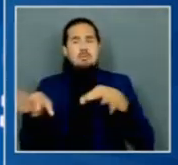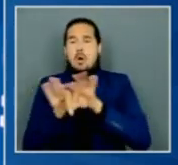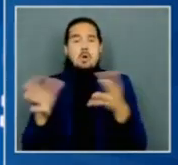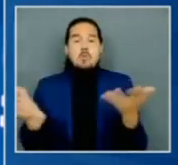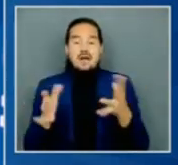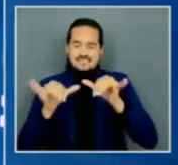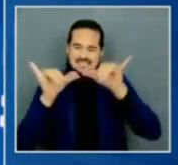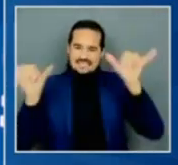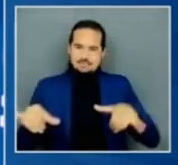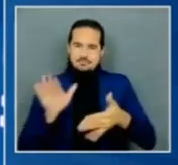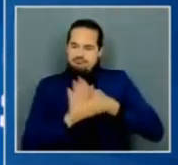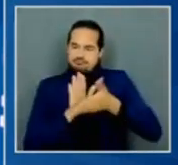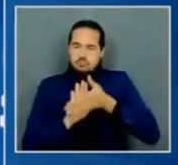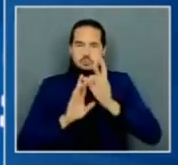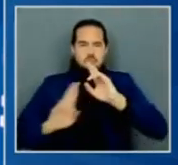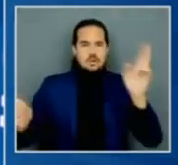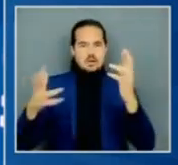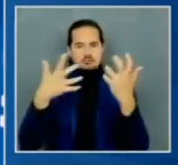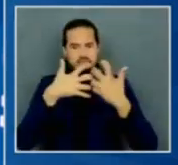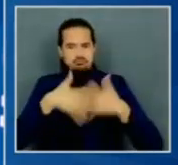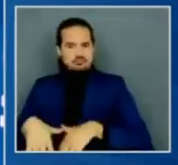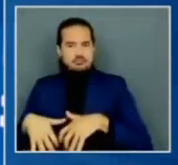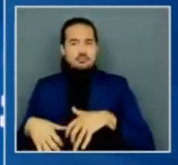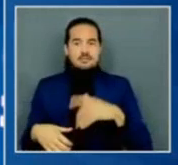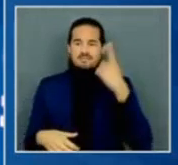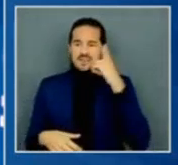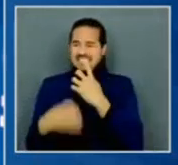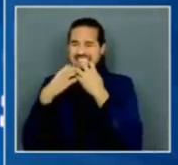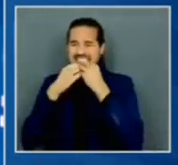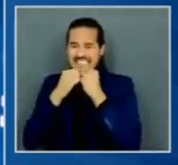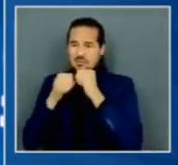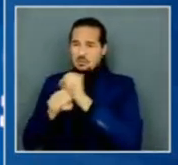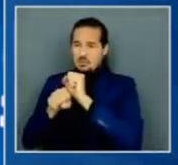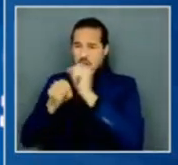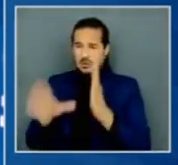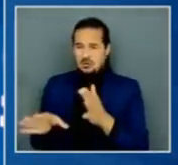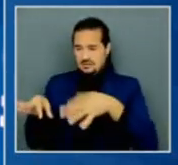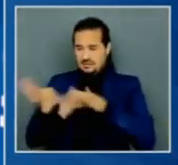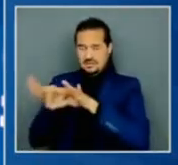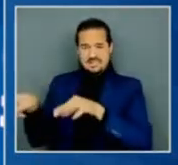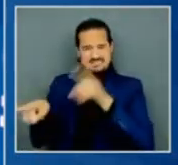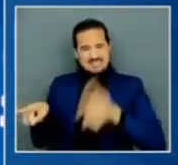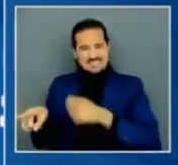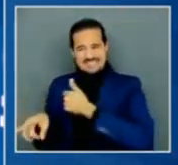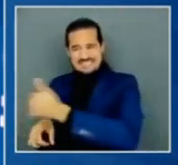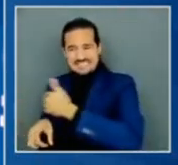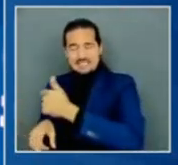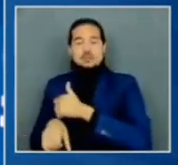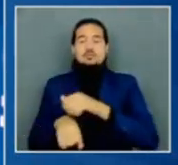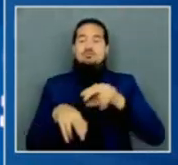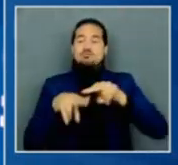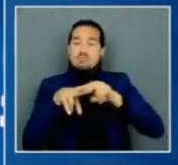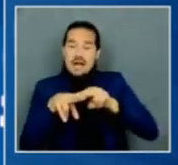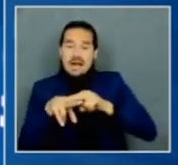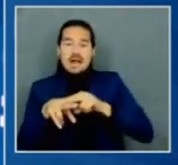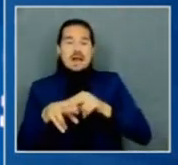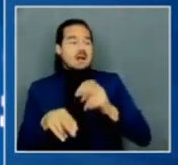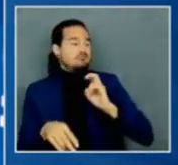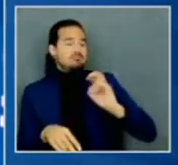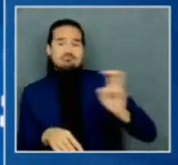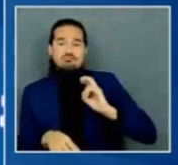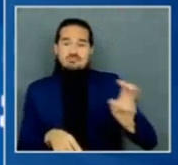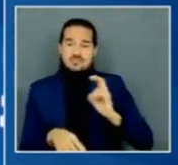systems running for frontline and essential workers, and then helping them modernize their airports, their ports, their railways to